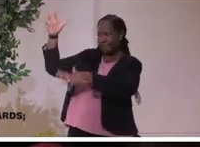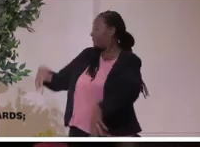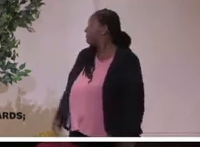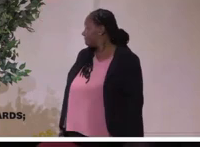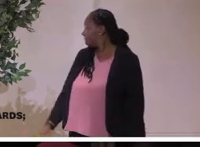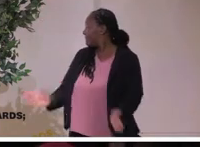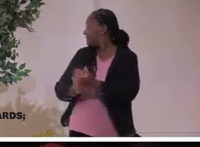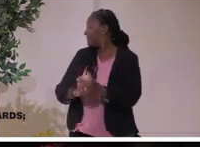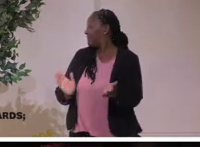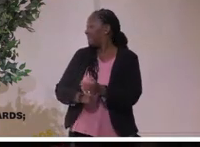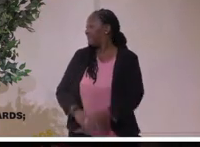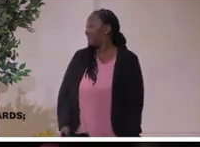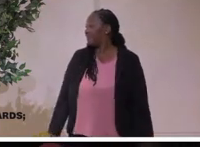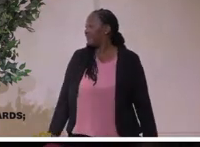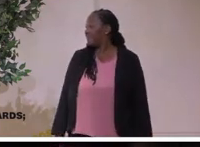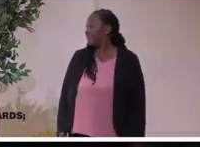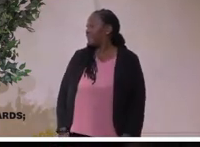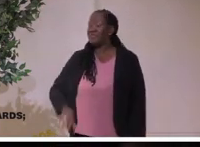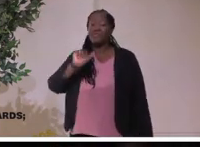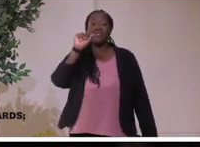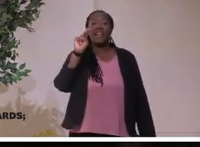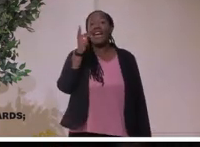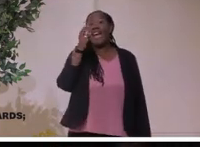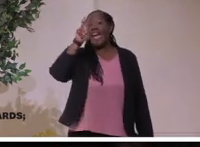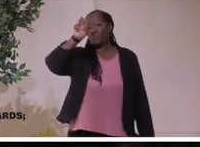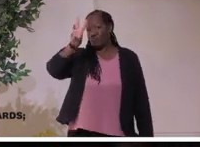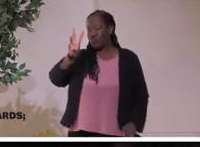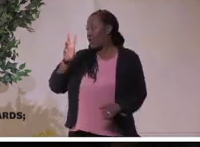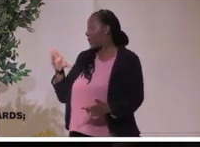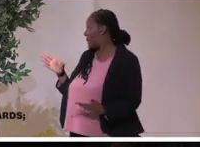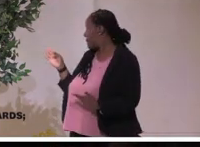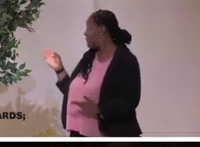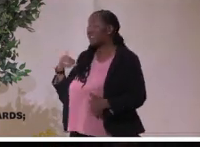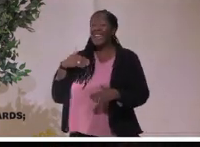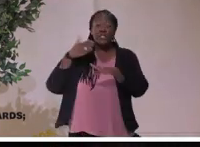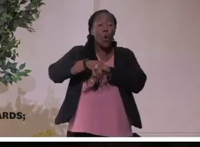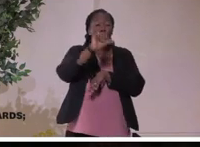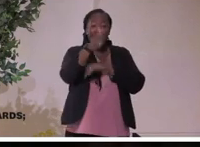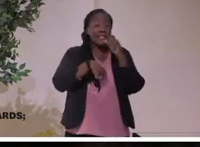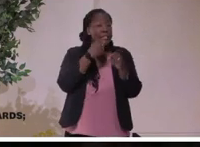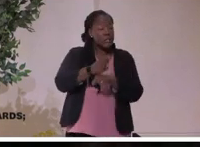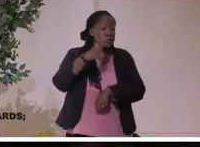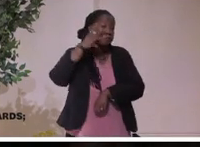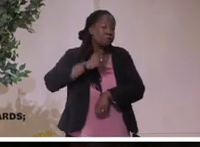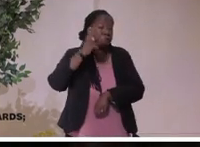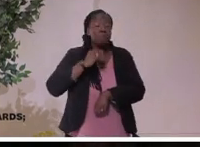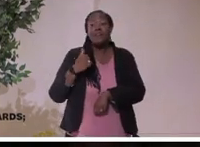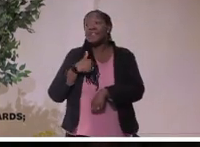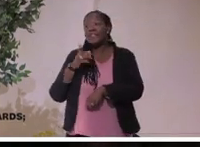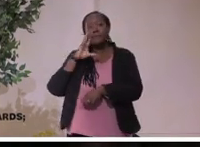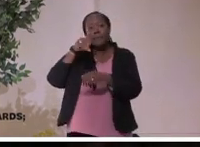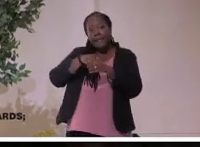Michelle. Next, we have Mr. Andrew Noel. He has over 10 years of industry experience and has been featured in